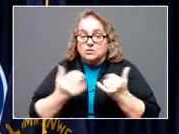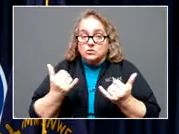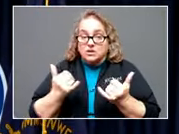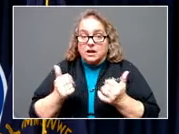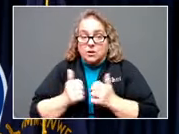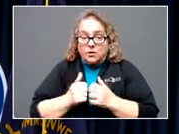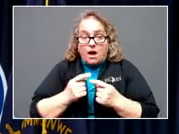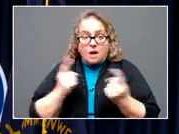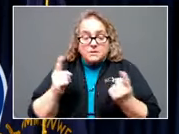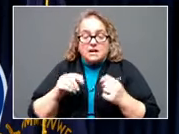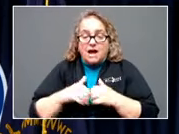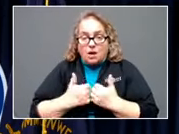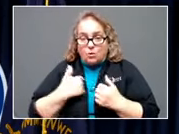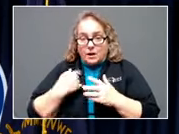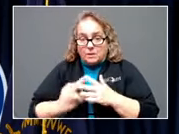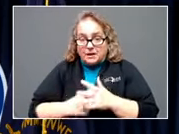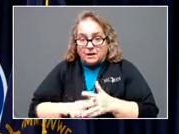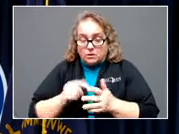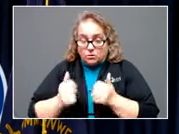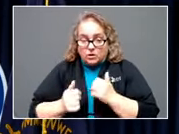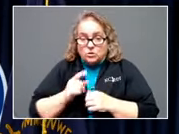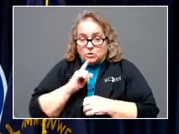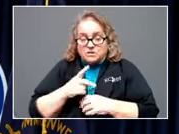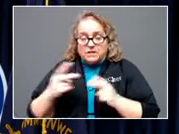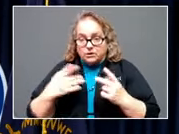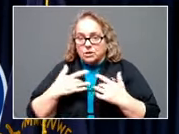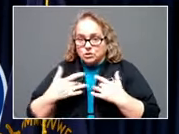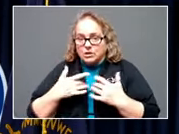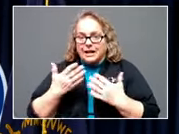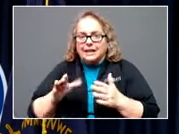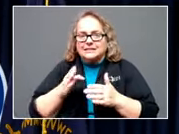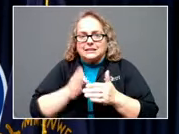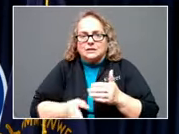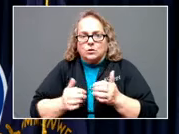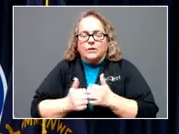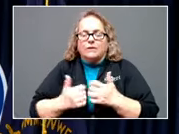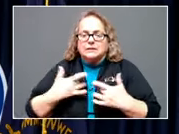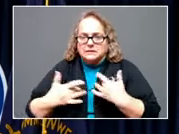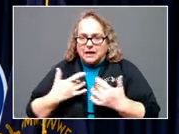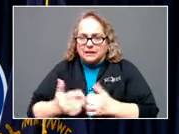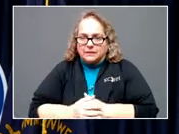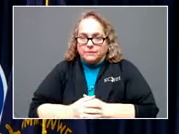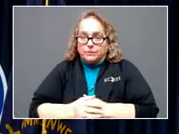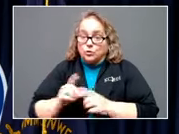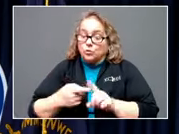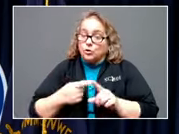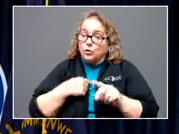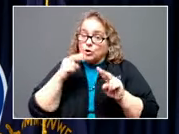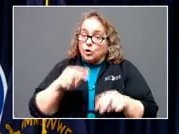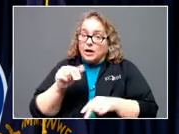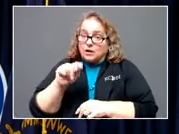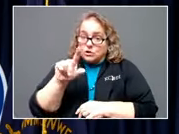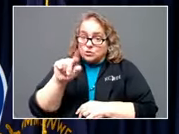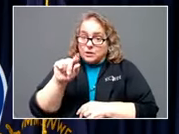began, which is concerning. Let's end with exciting. When we look at 2021, it's